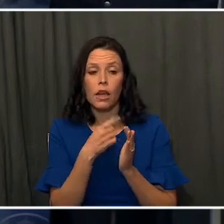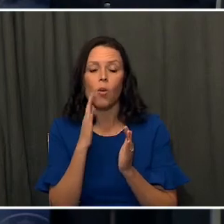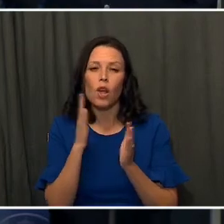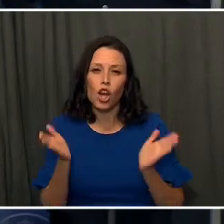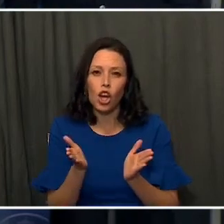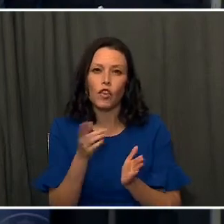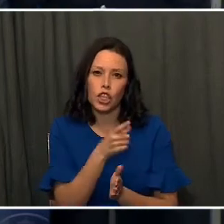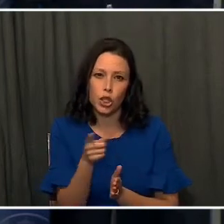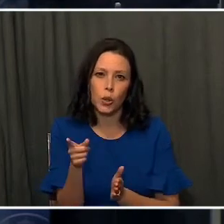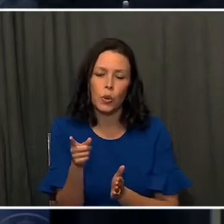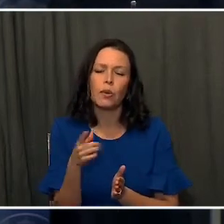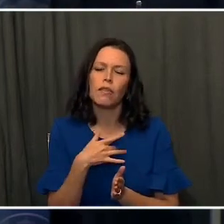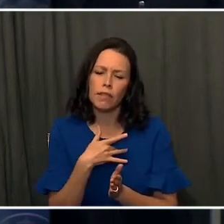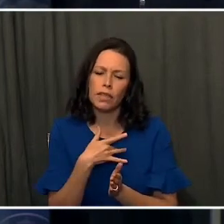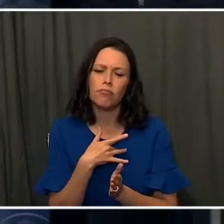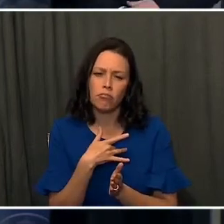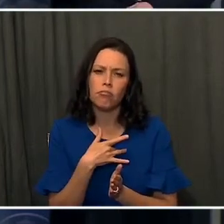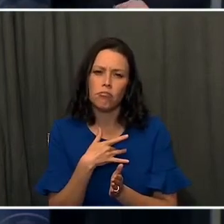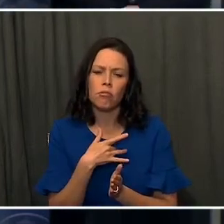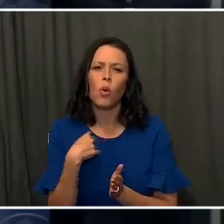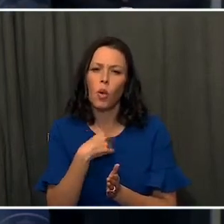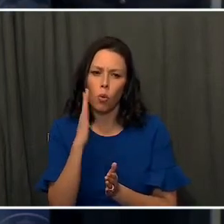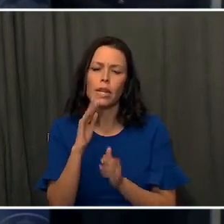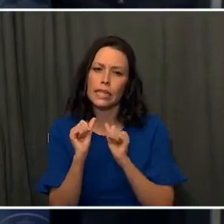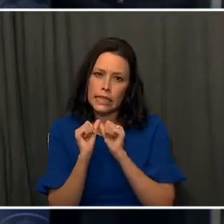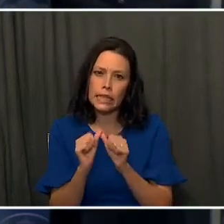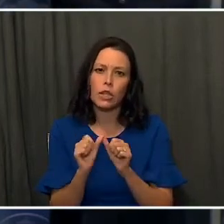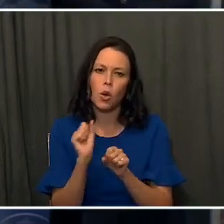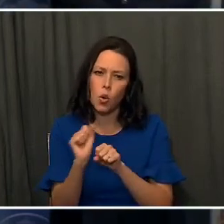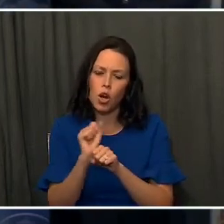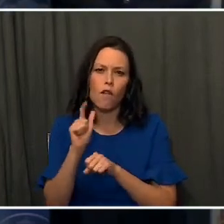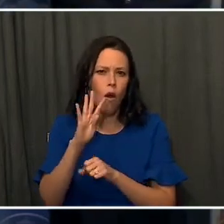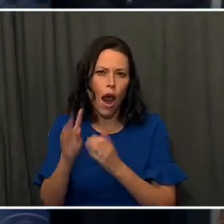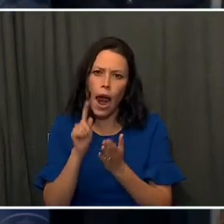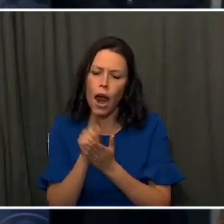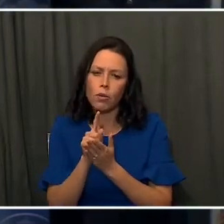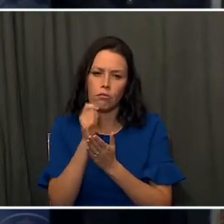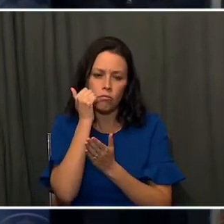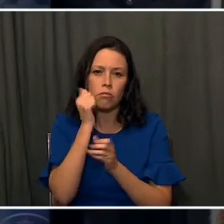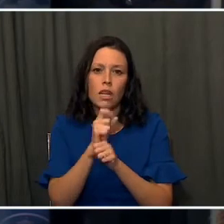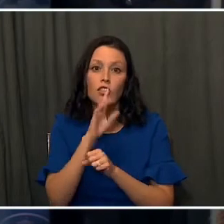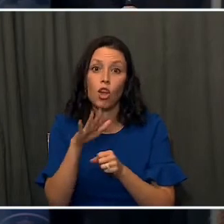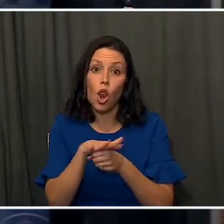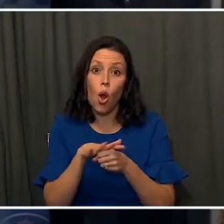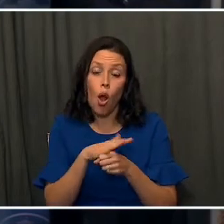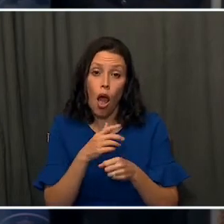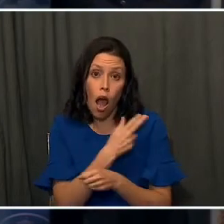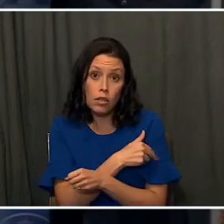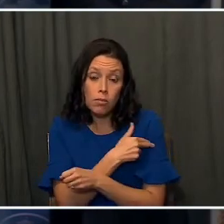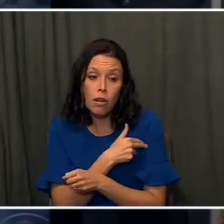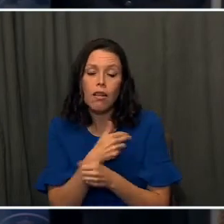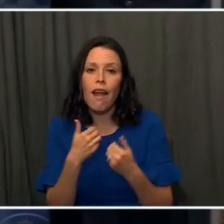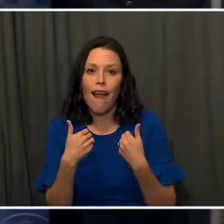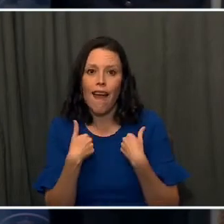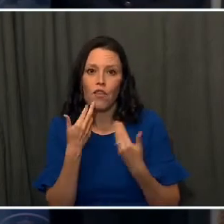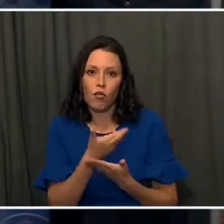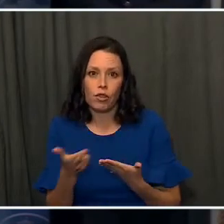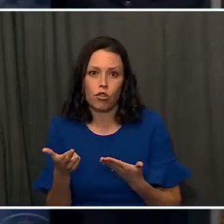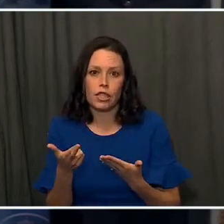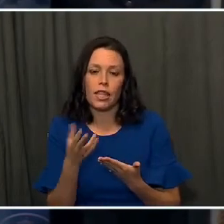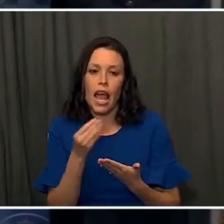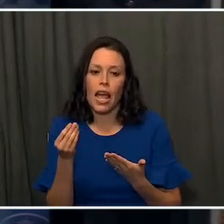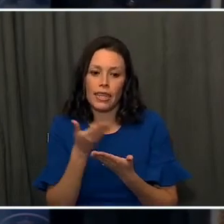encourage the American people to know that we're going to continue to work around the clock to make sure your local hospital has the resources